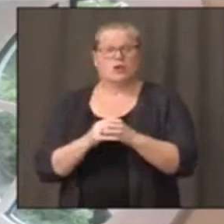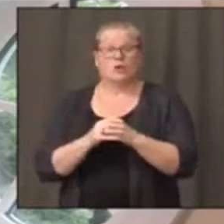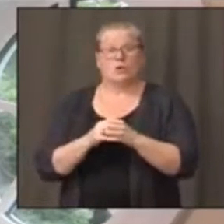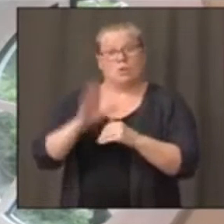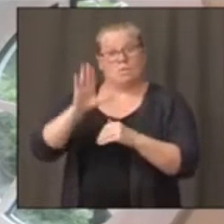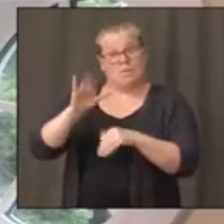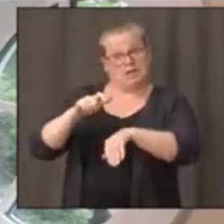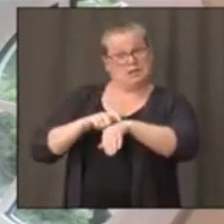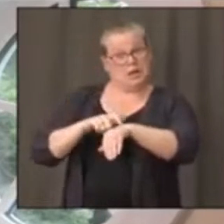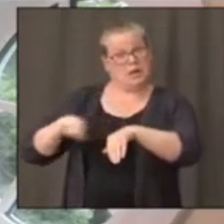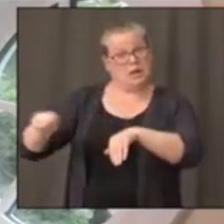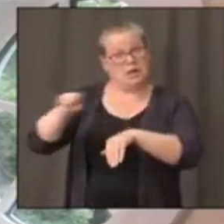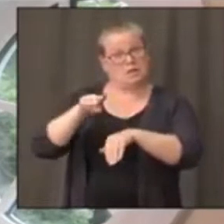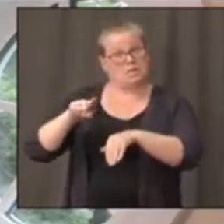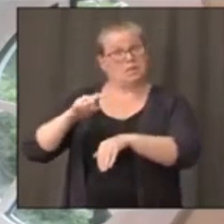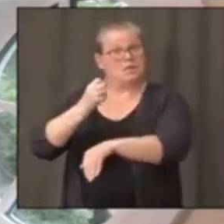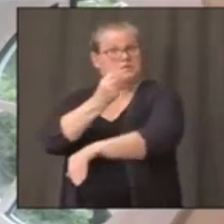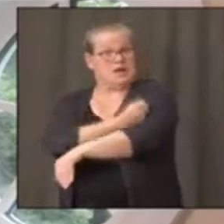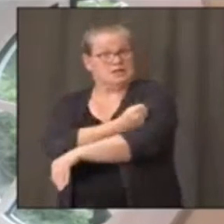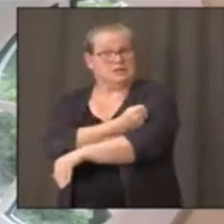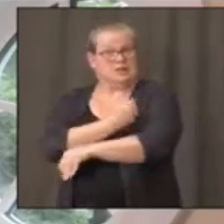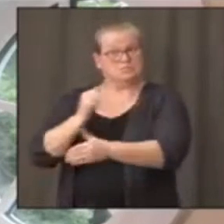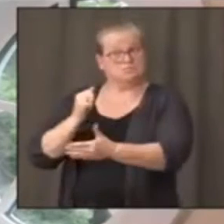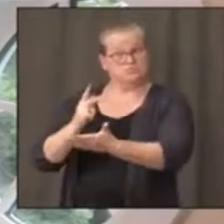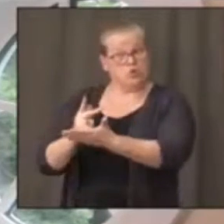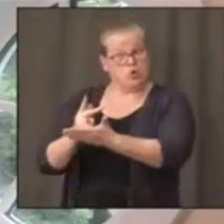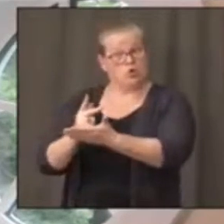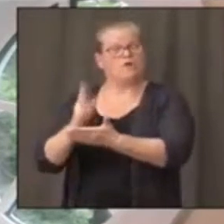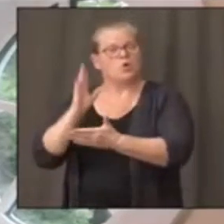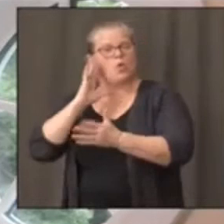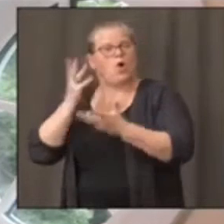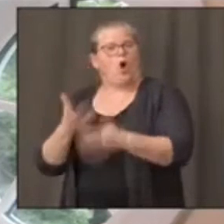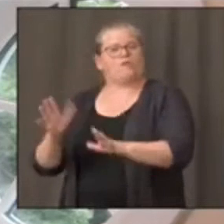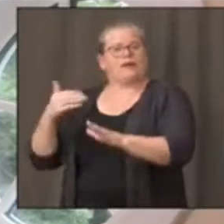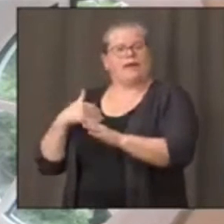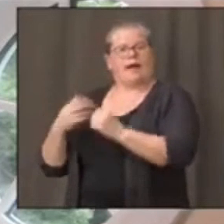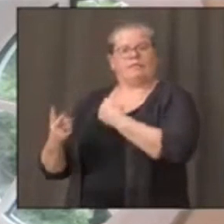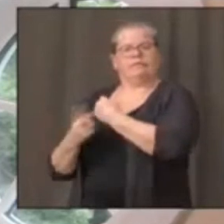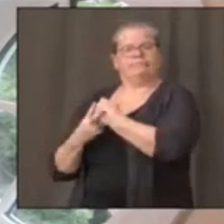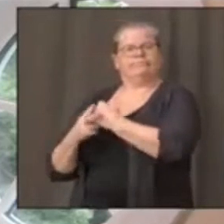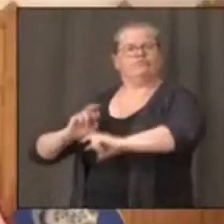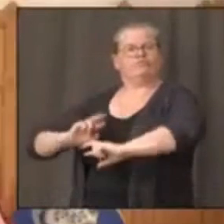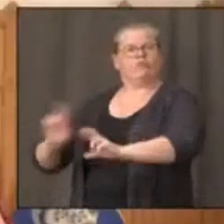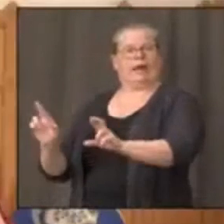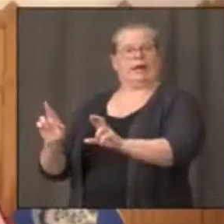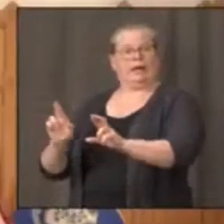approved, you're going to have some supply on hand that you can start distributing.